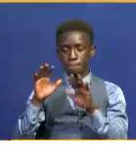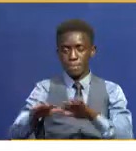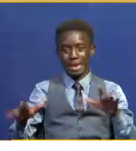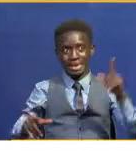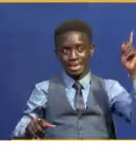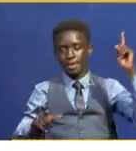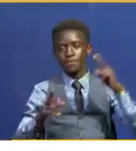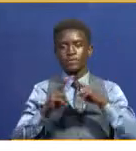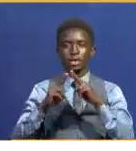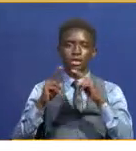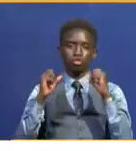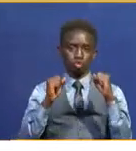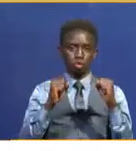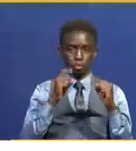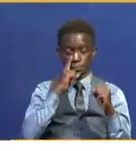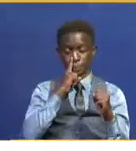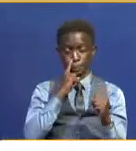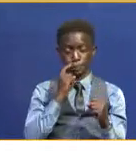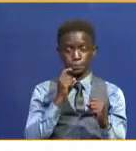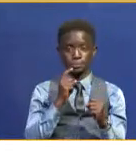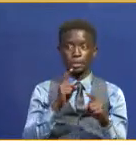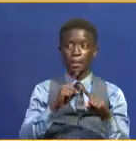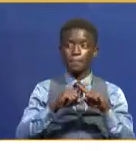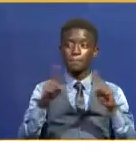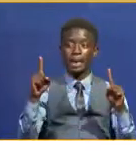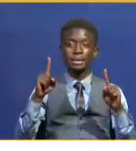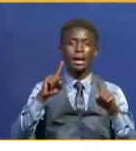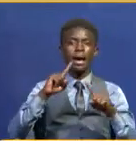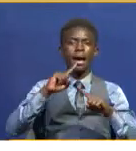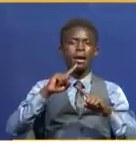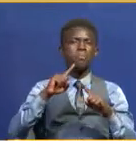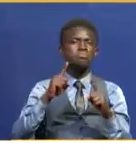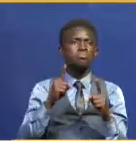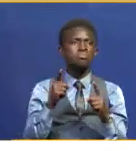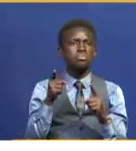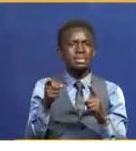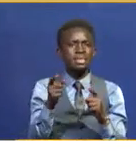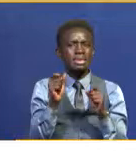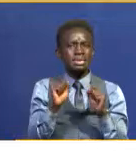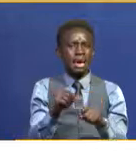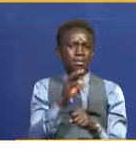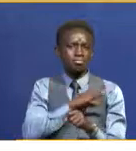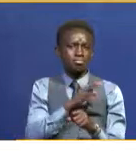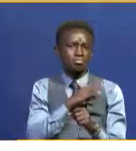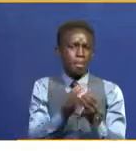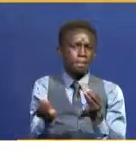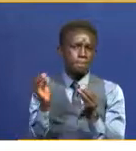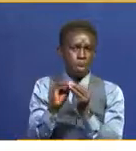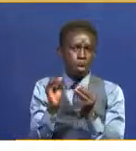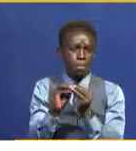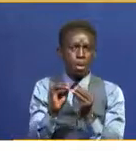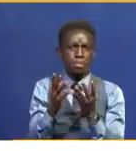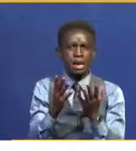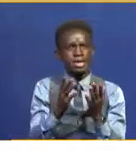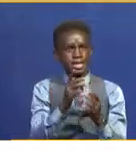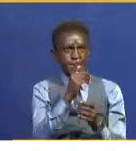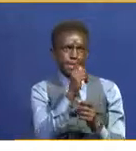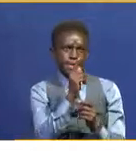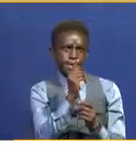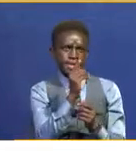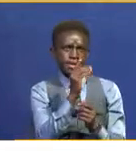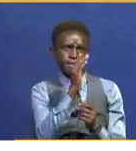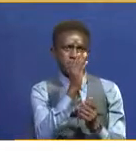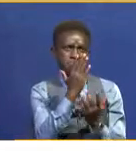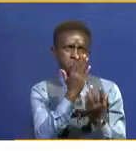incentives regarding what they can, how more they can be incentivized to invest in Kenya, other than the return,